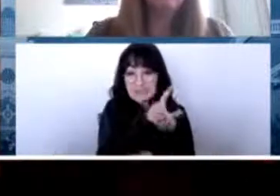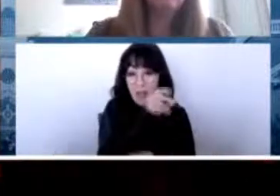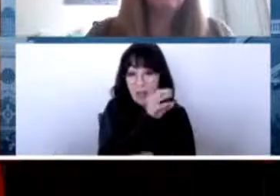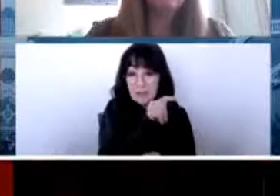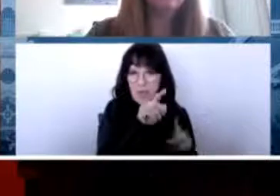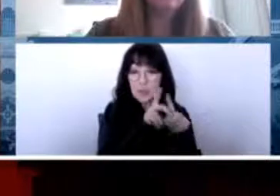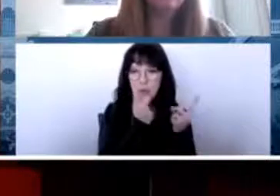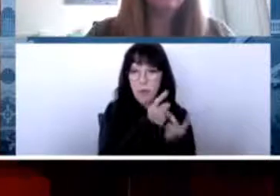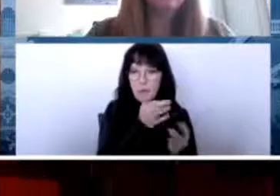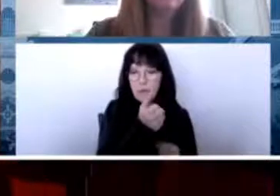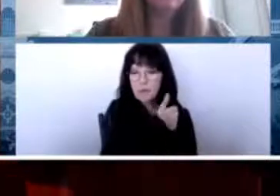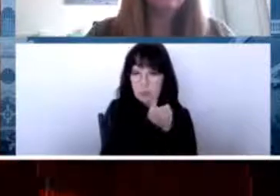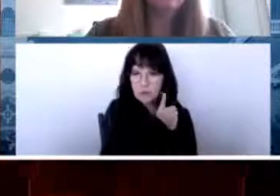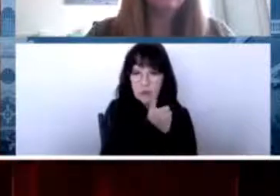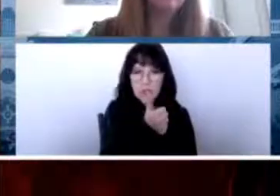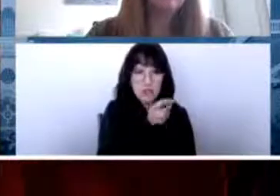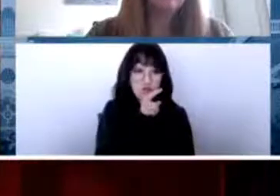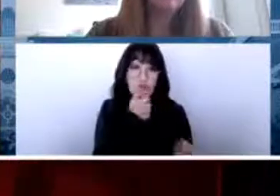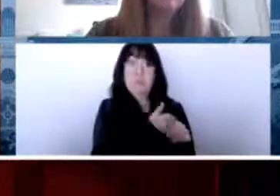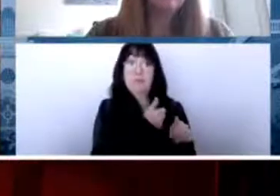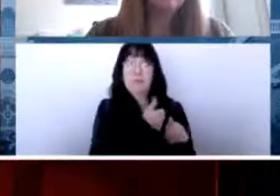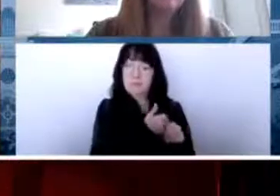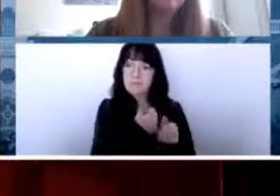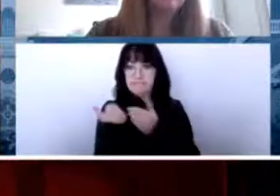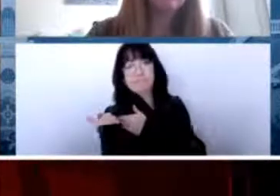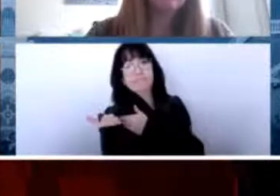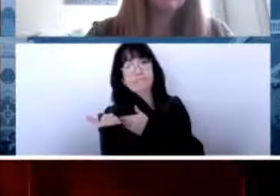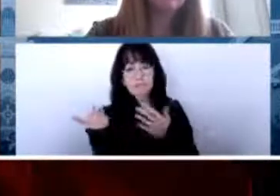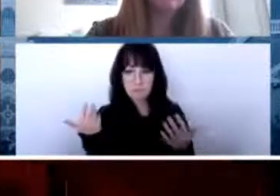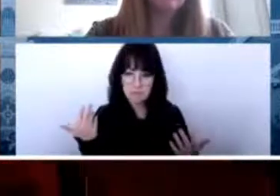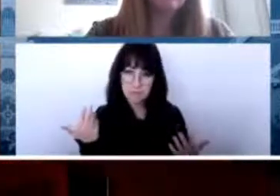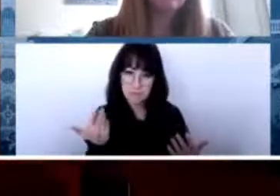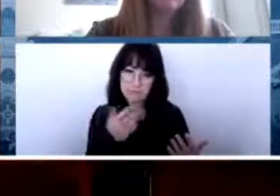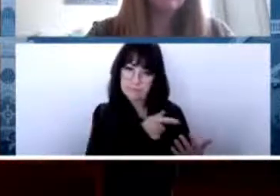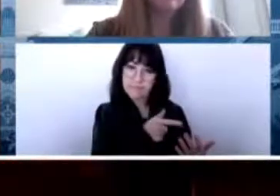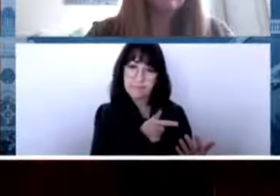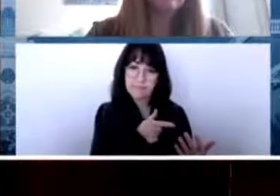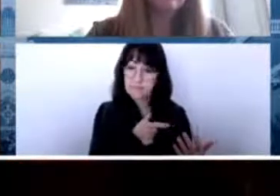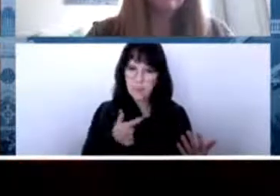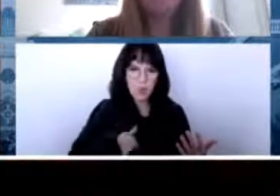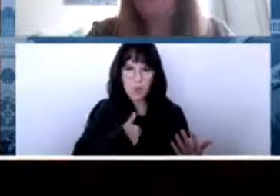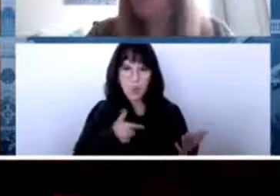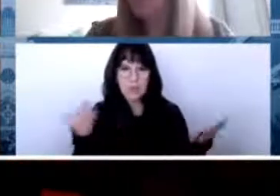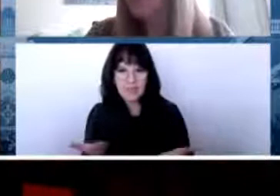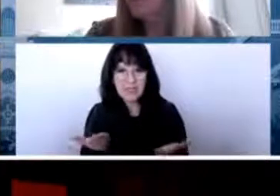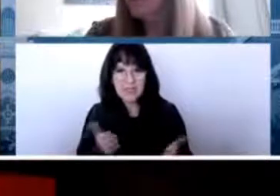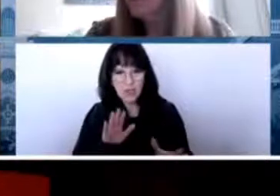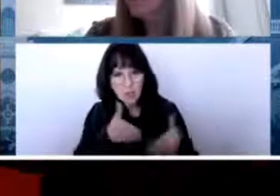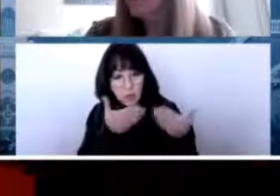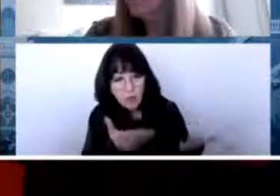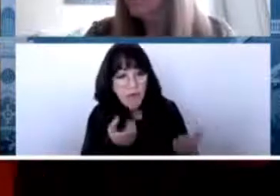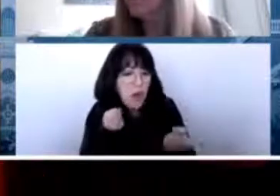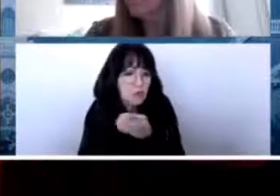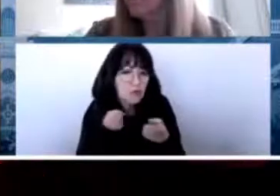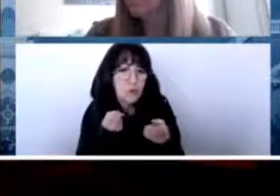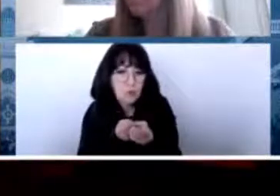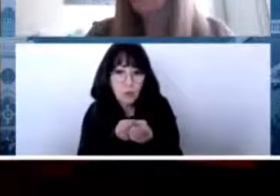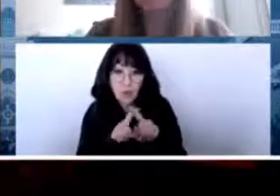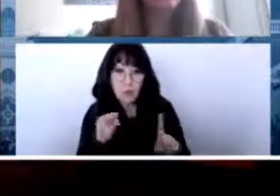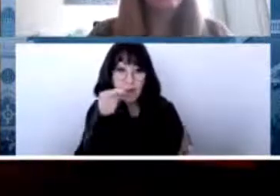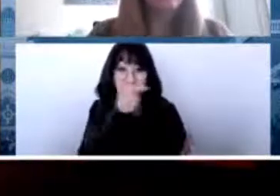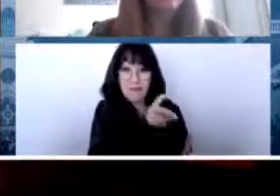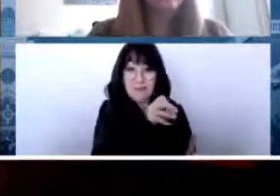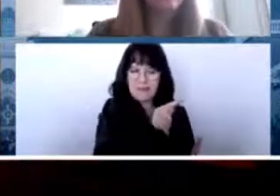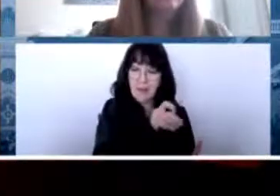really, bears the brunt of these types of situations. We're here just to provide backup and support if needed. But it was a